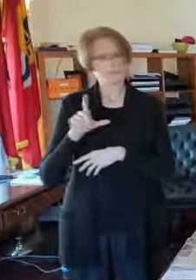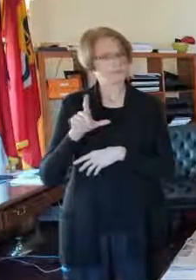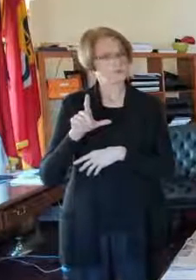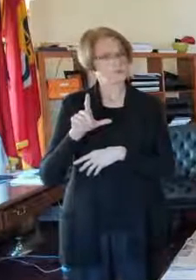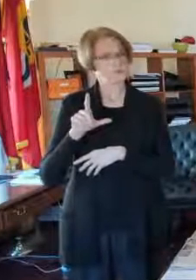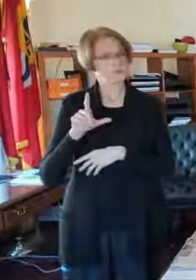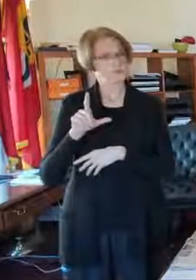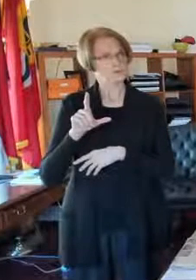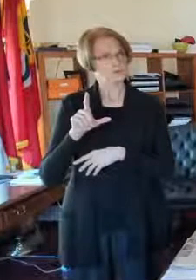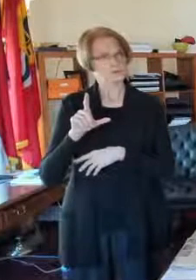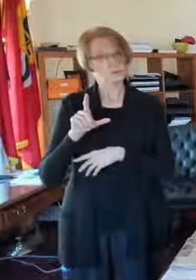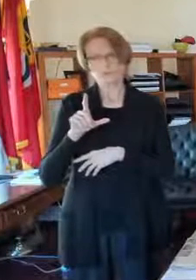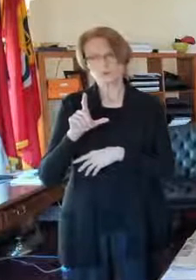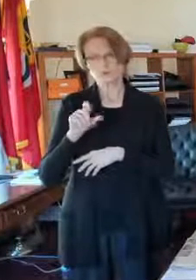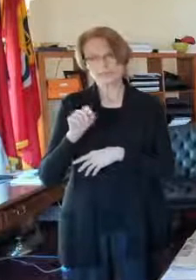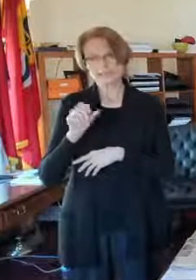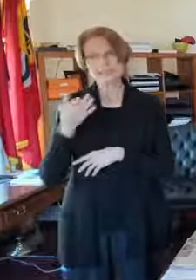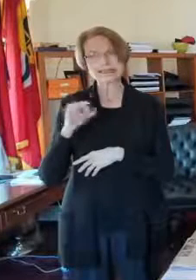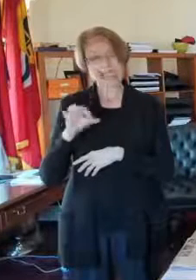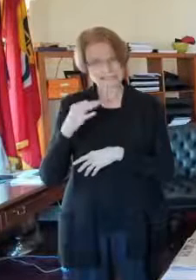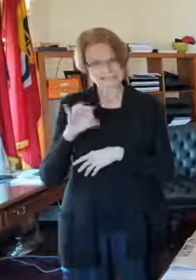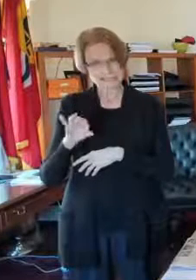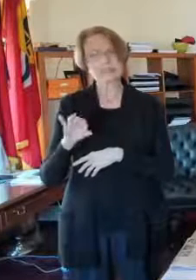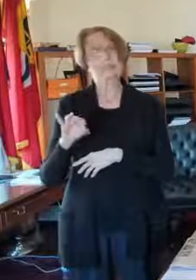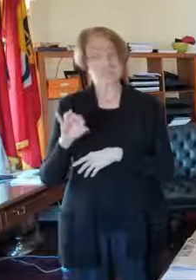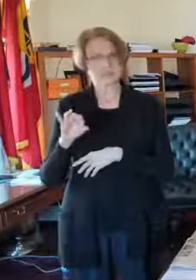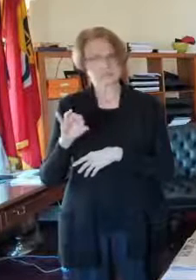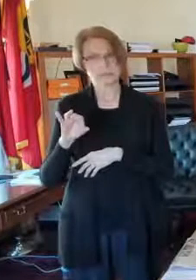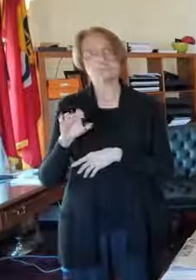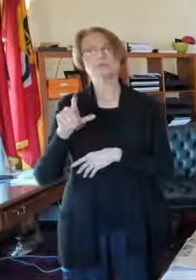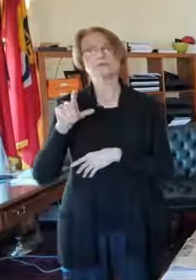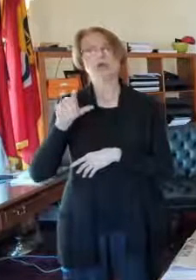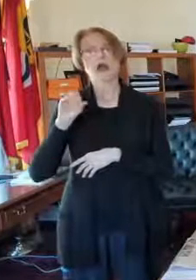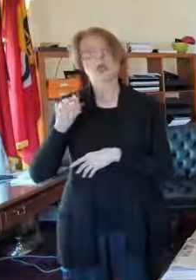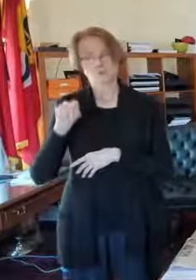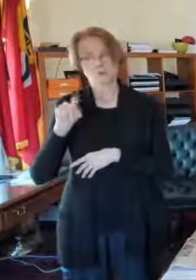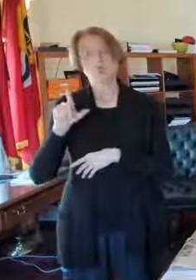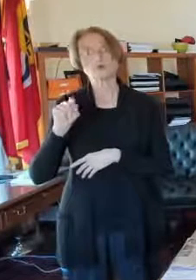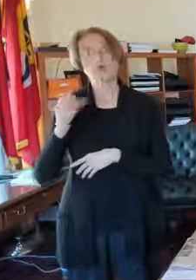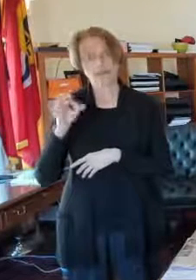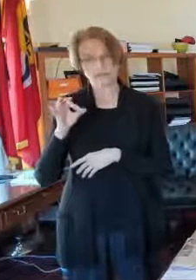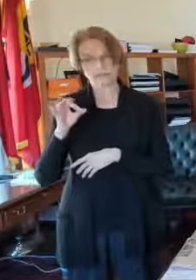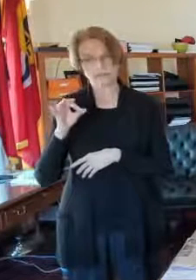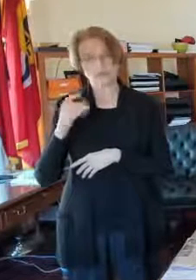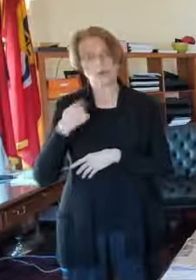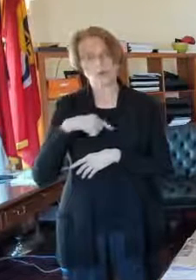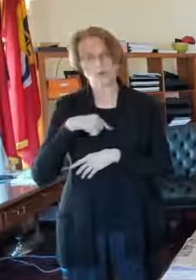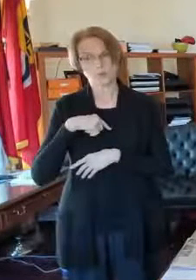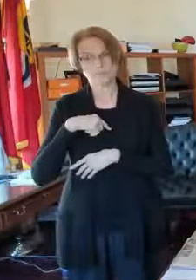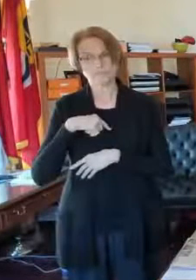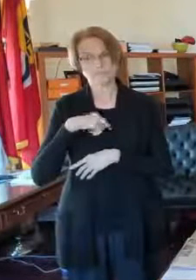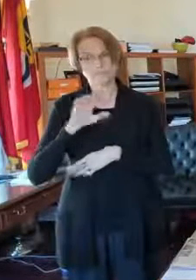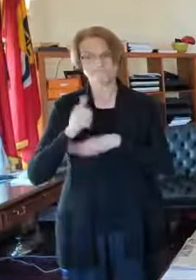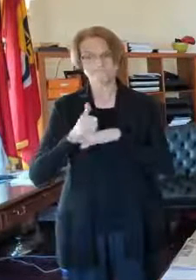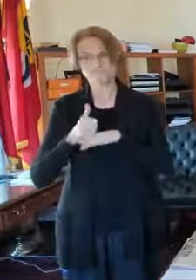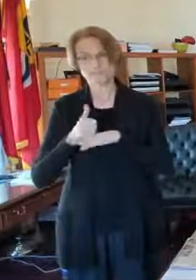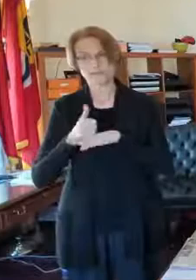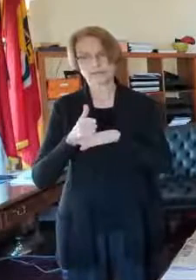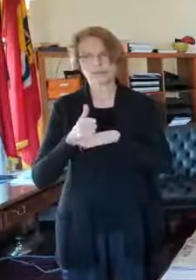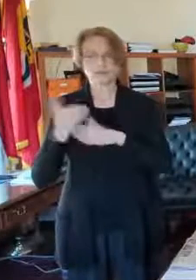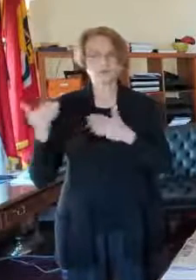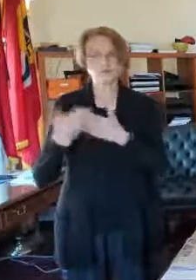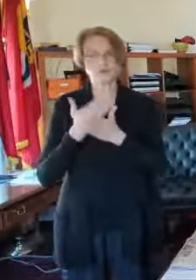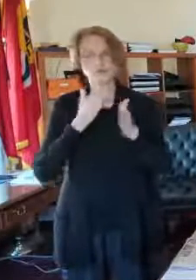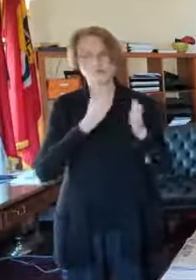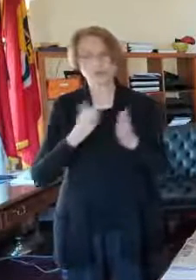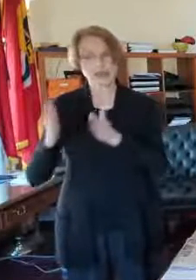I guess it was October of 19. Yeah, October of 19. We rolled out this new planning